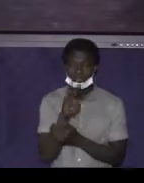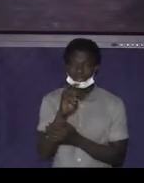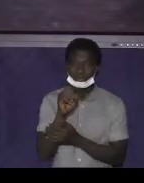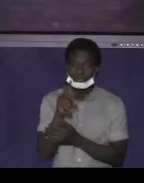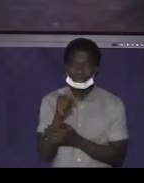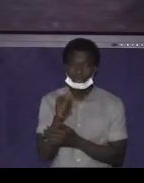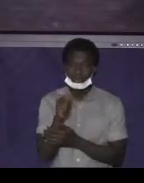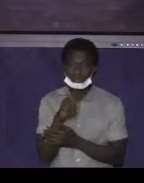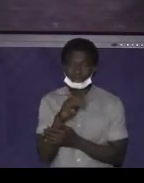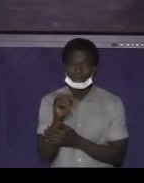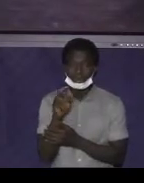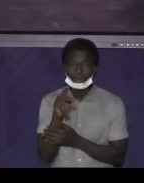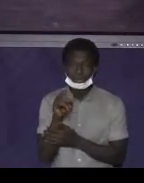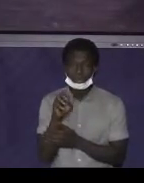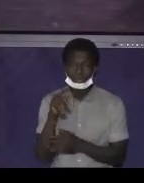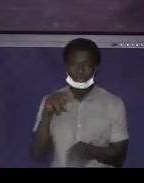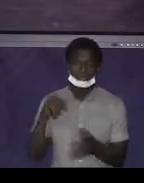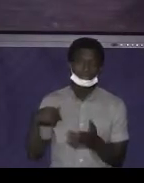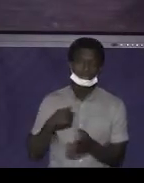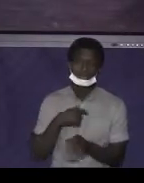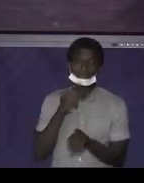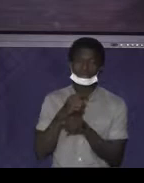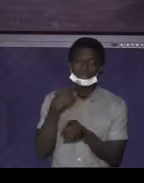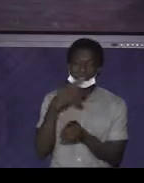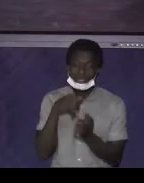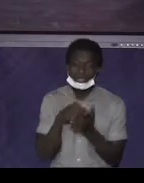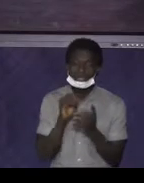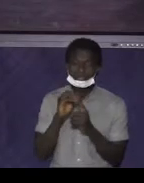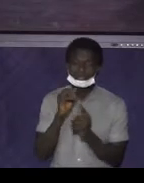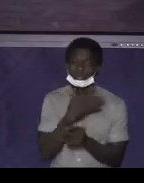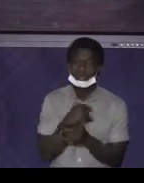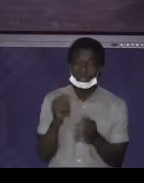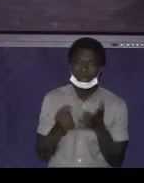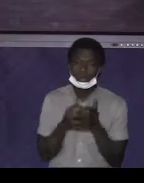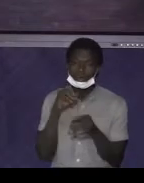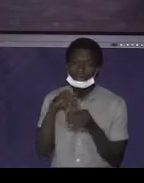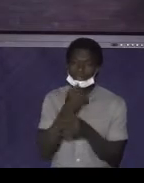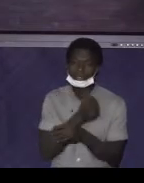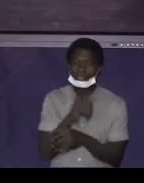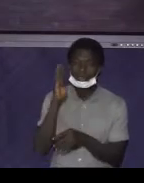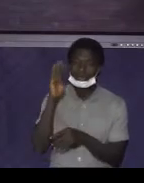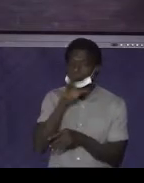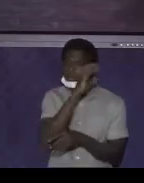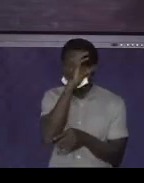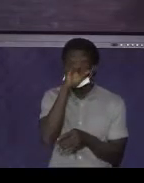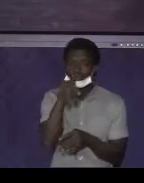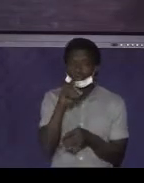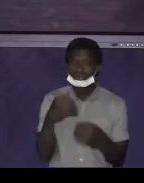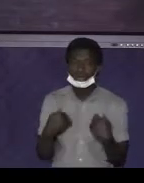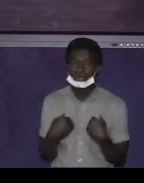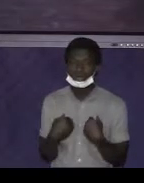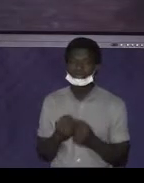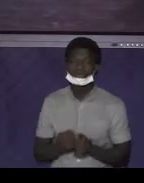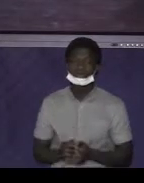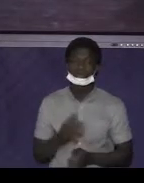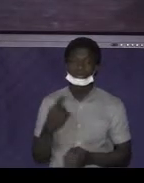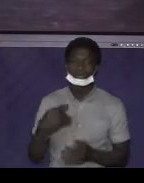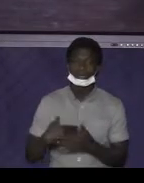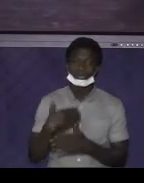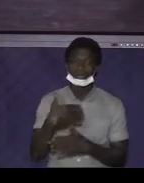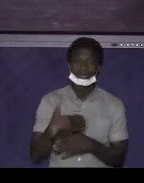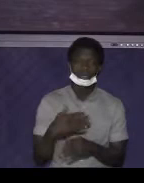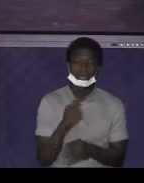blanket, we just said that one too. And once in a blue moon. You have the